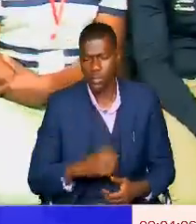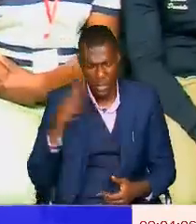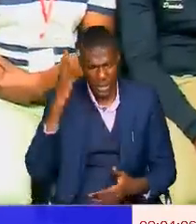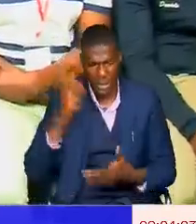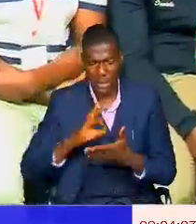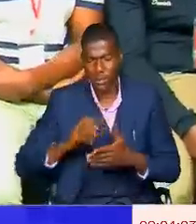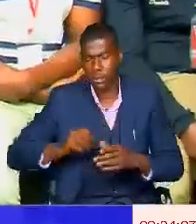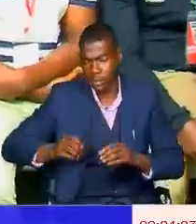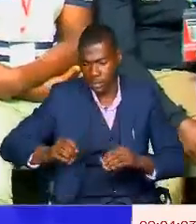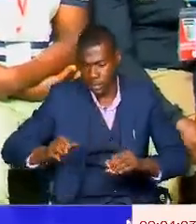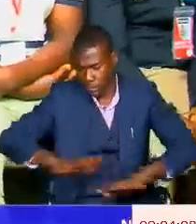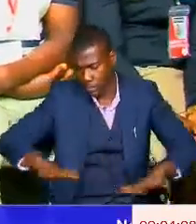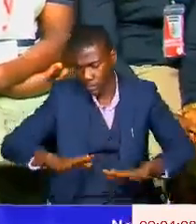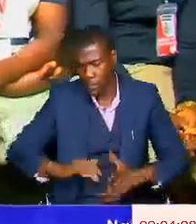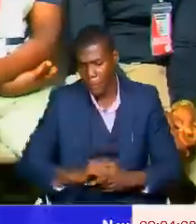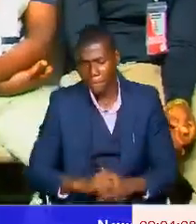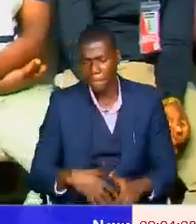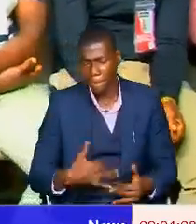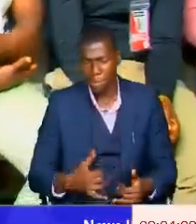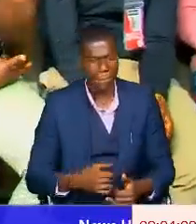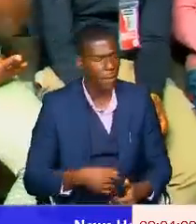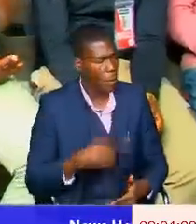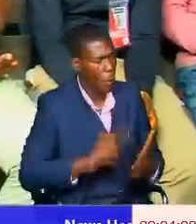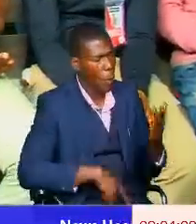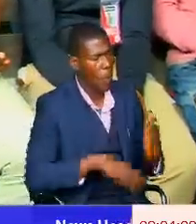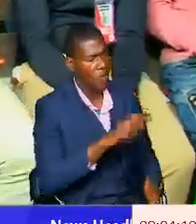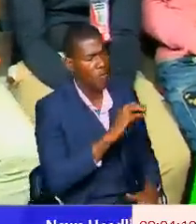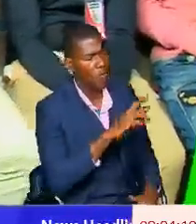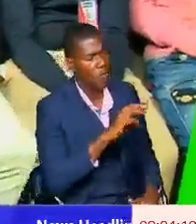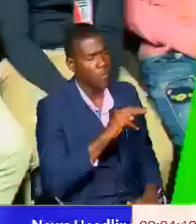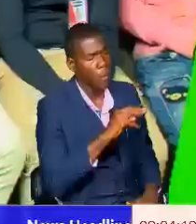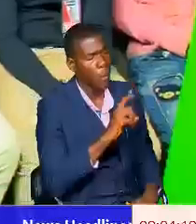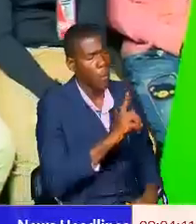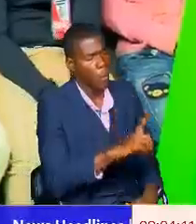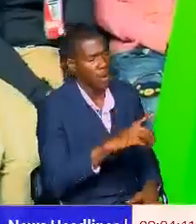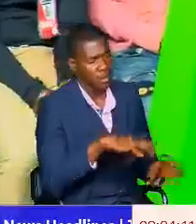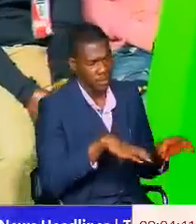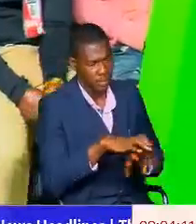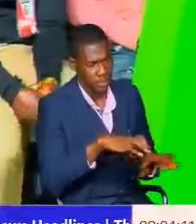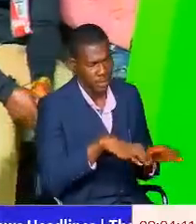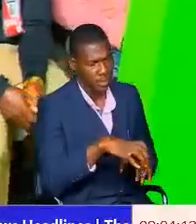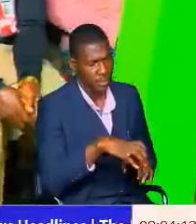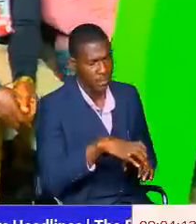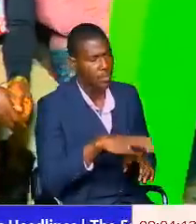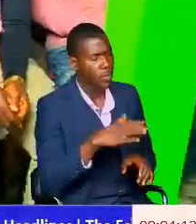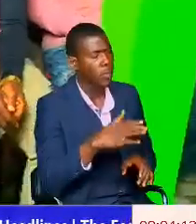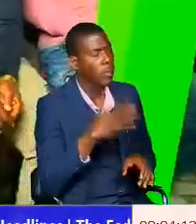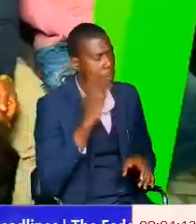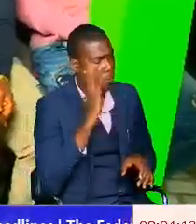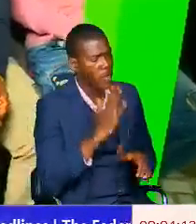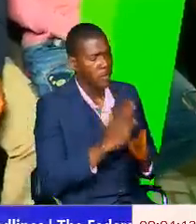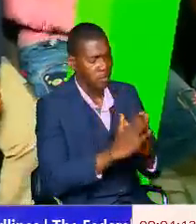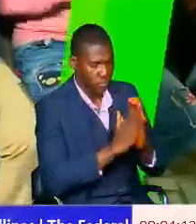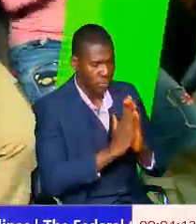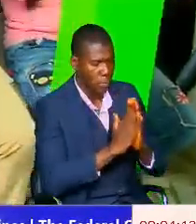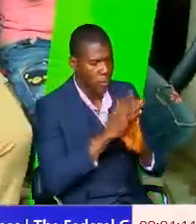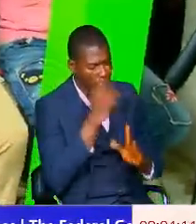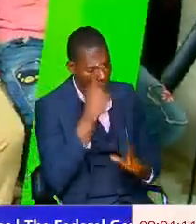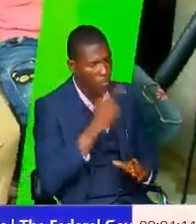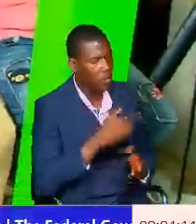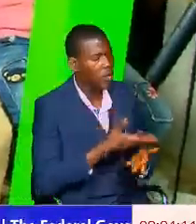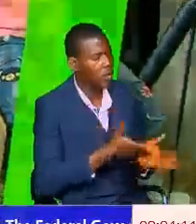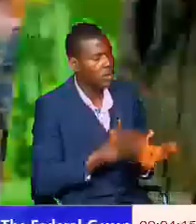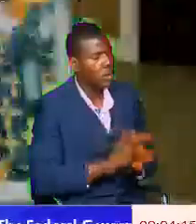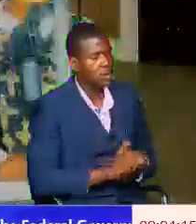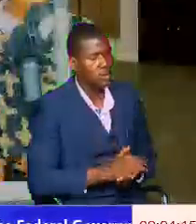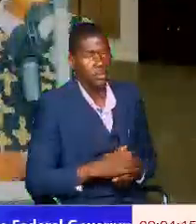is agreeing it, whatever the girl wants, they will do it for her. Okay. May let's appreciate for